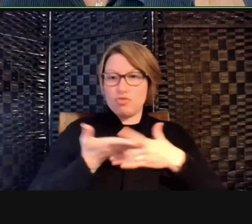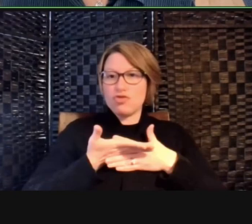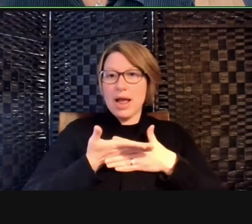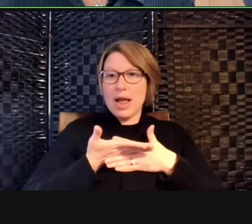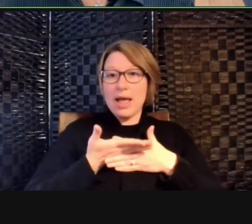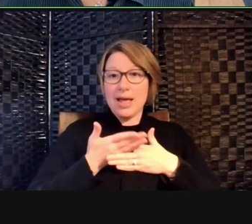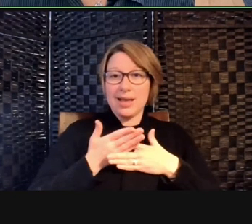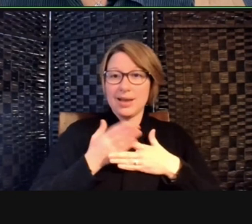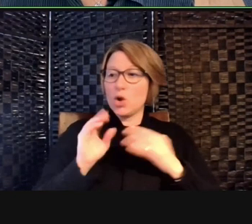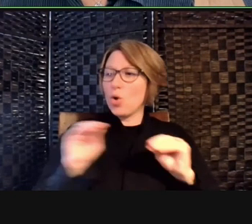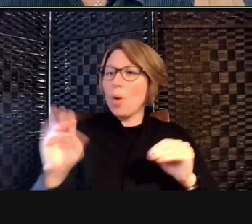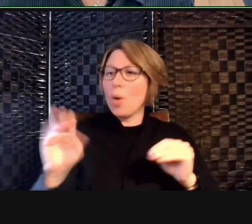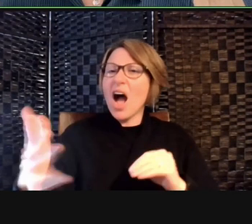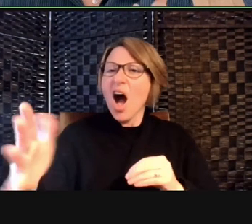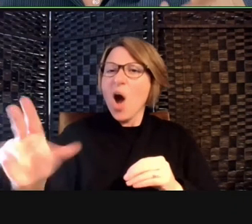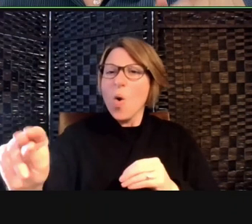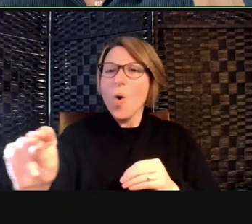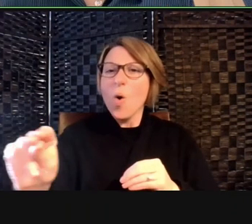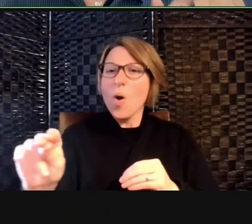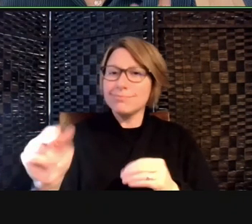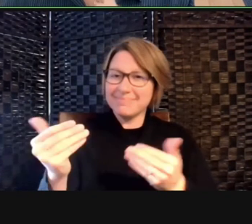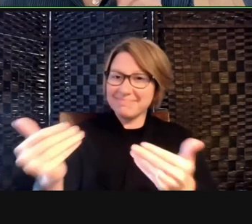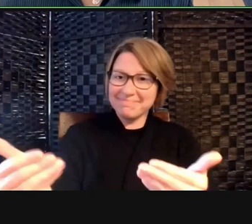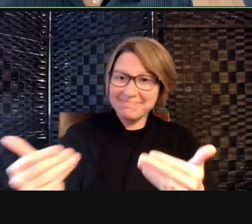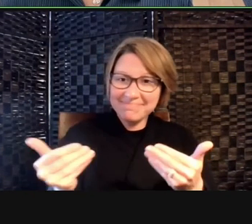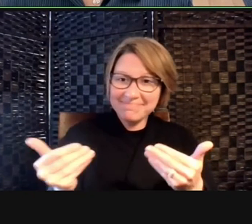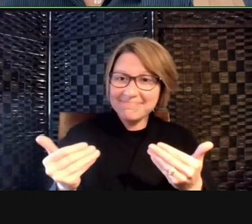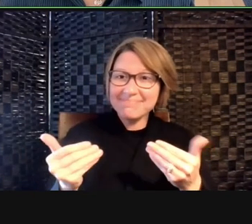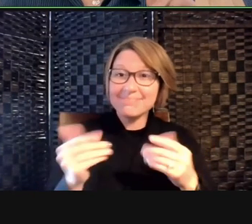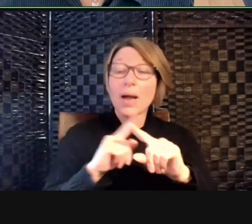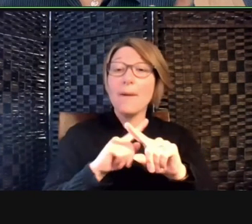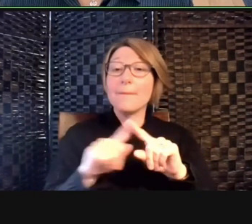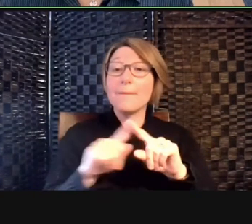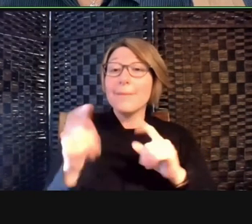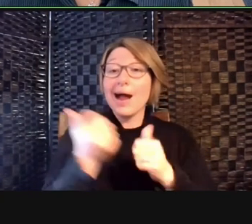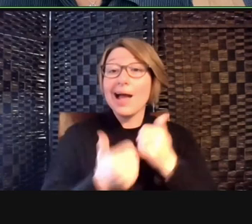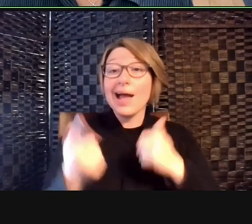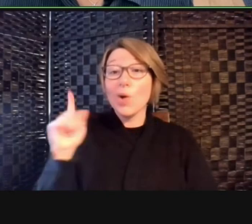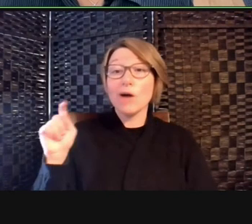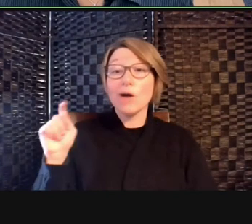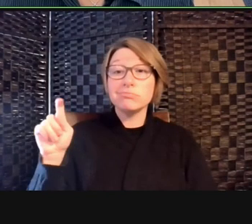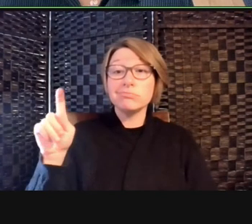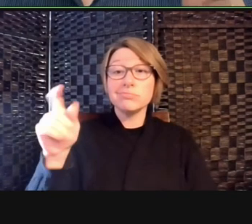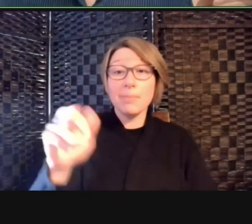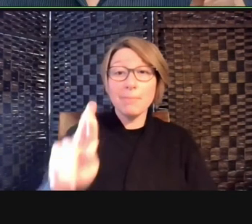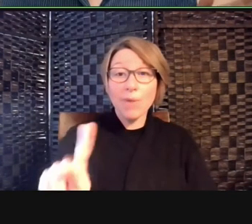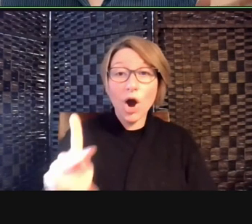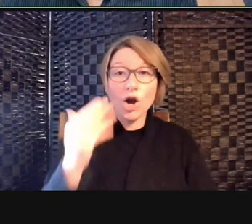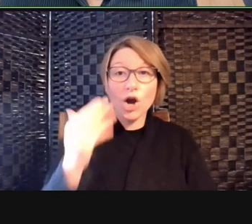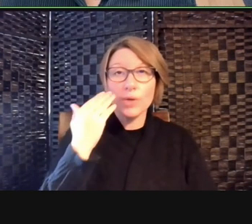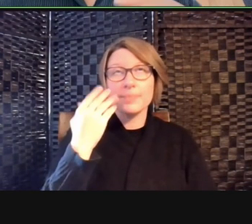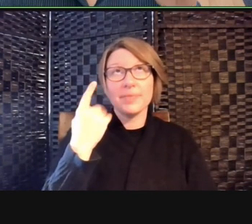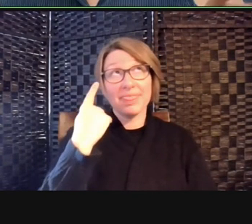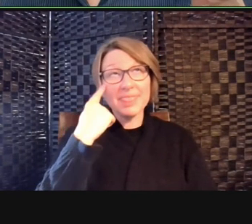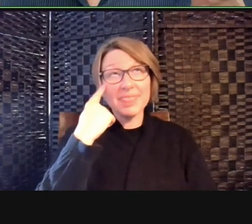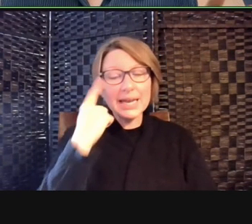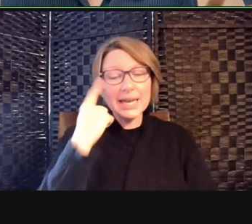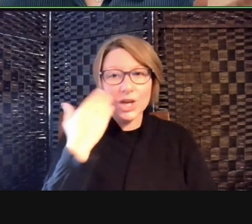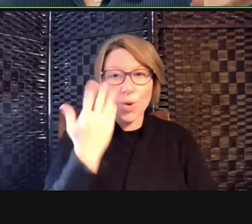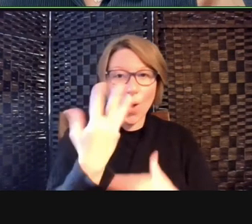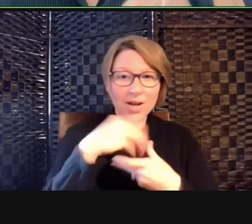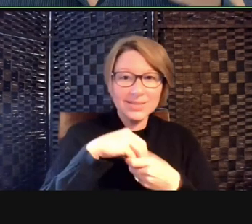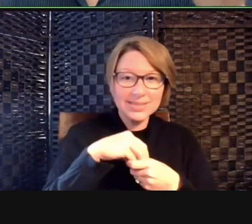nobody stopped her from doing that rocking. But I will bet you anybody walking by the park that knows autism or thinks they know autism or has